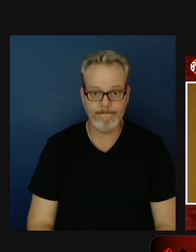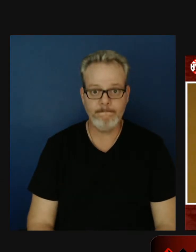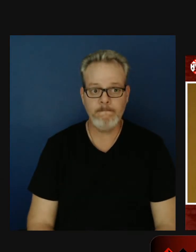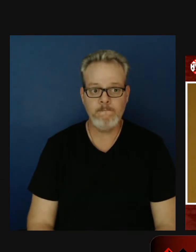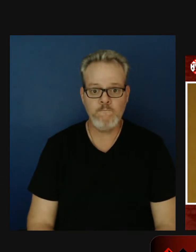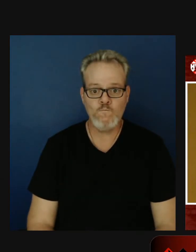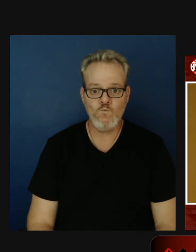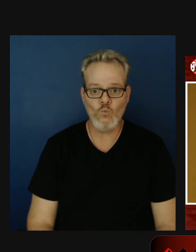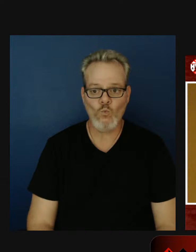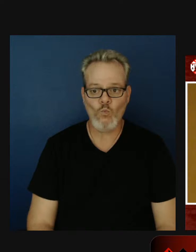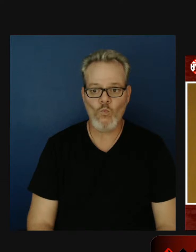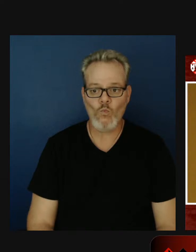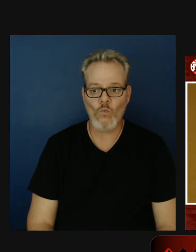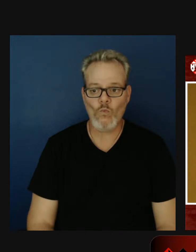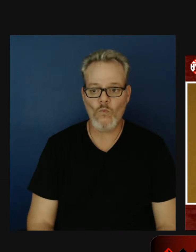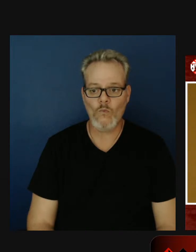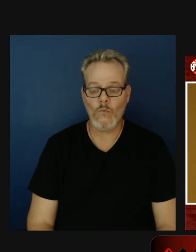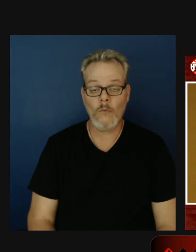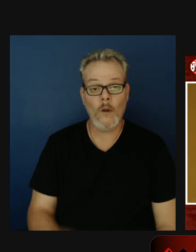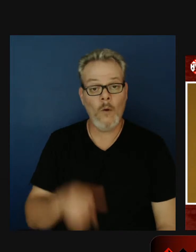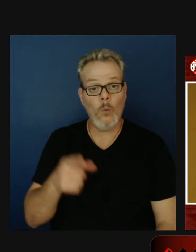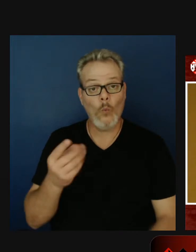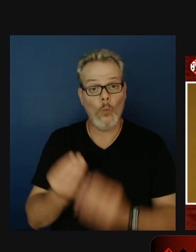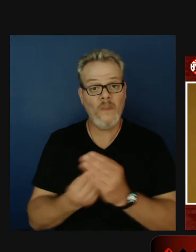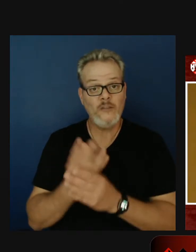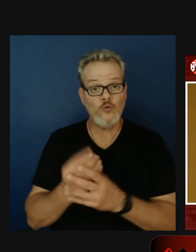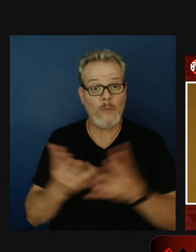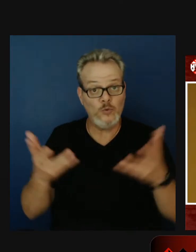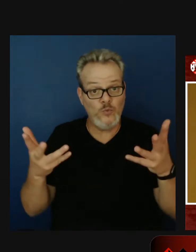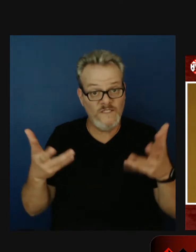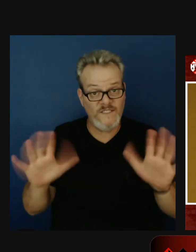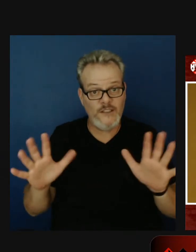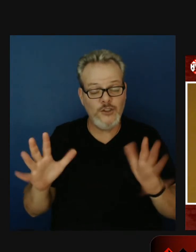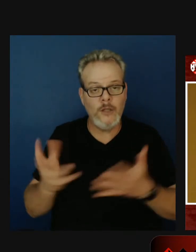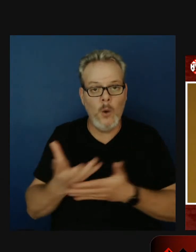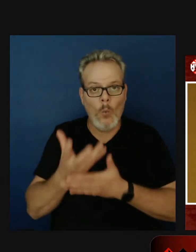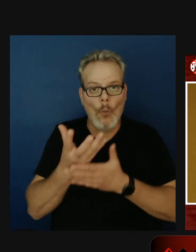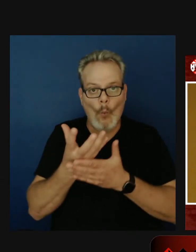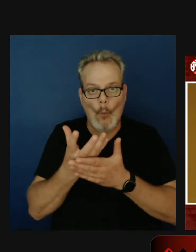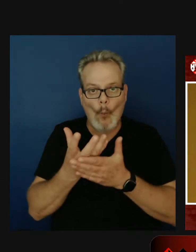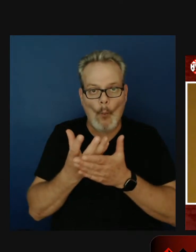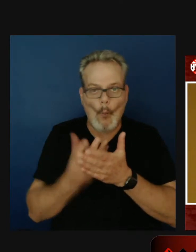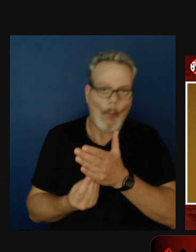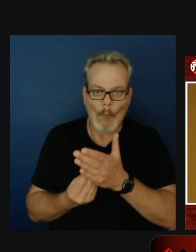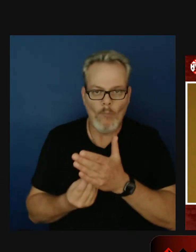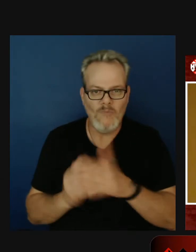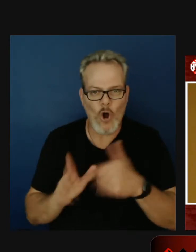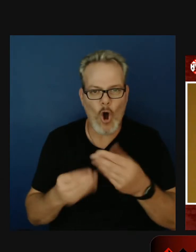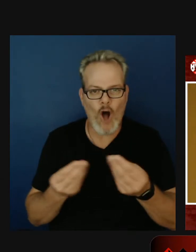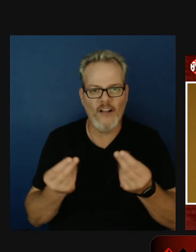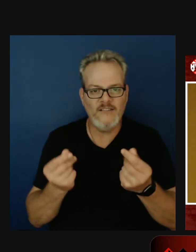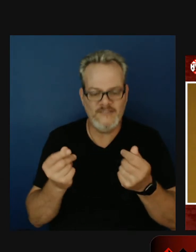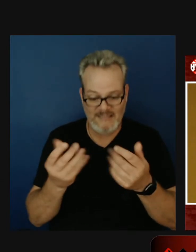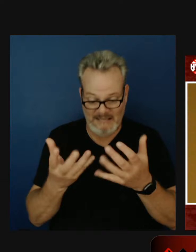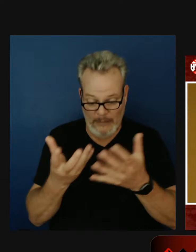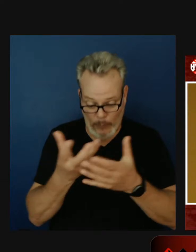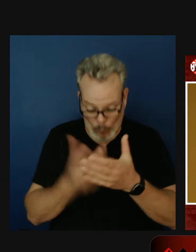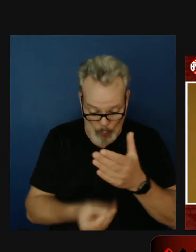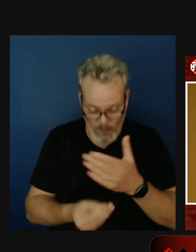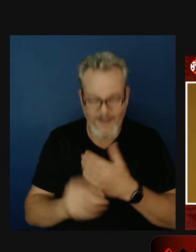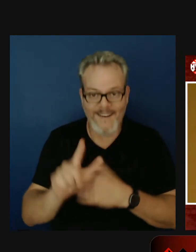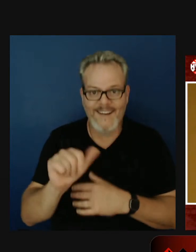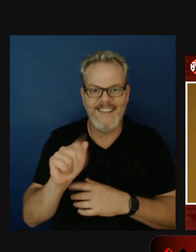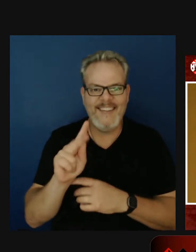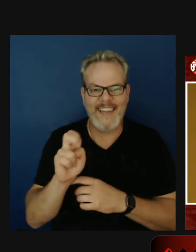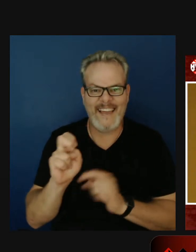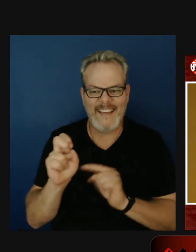And then after this eruption was over, it had drained the lake and Jagger went back out, and this was the map he made. In this case, there's just a